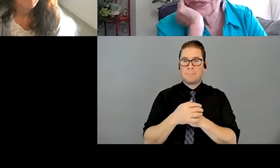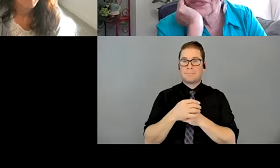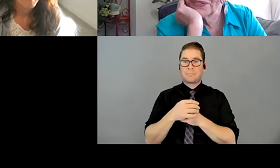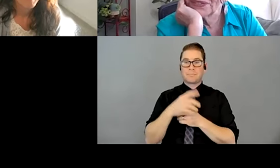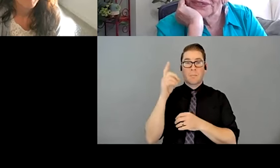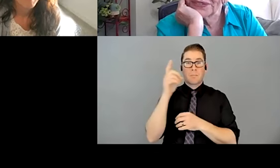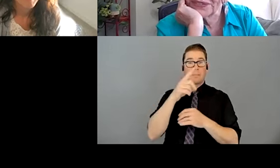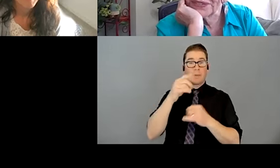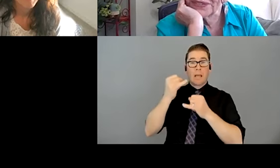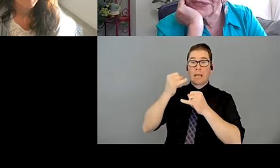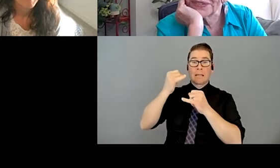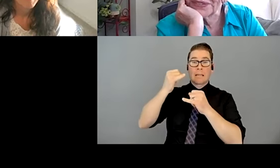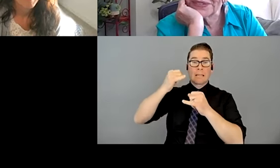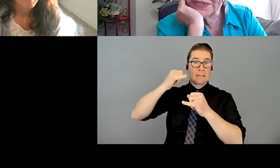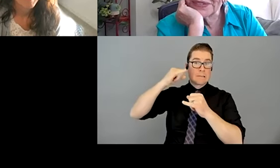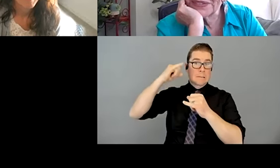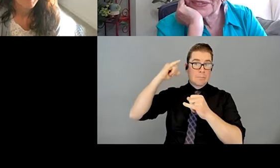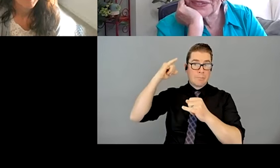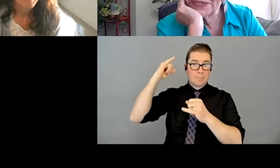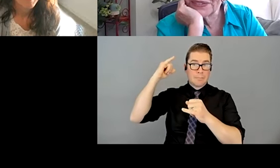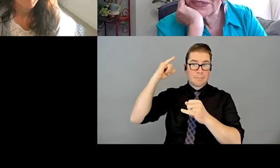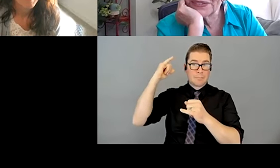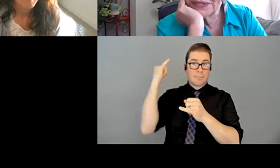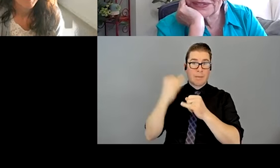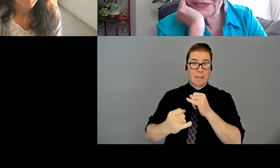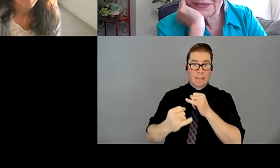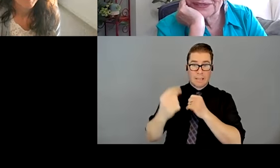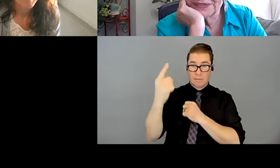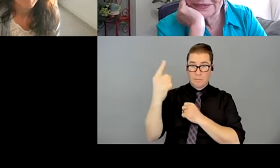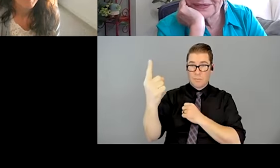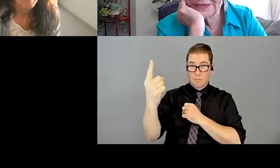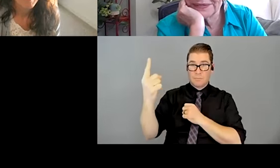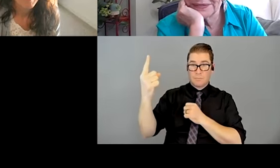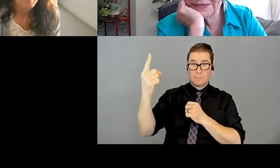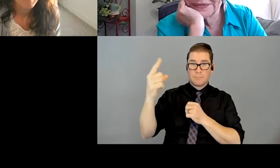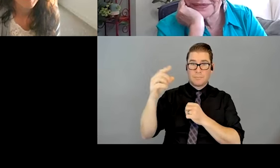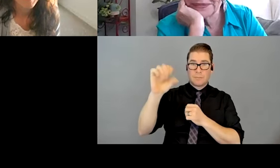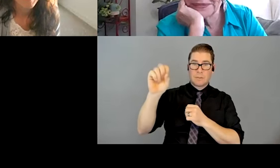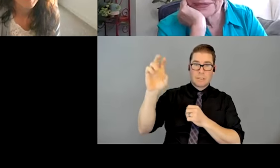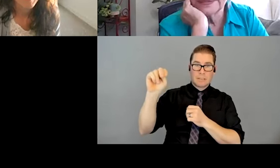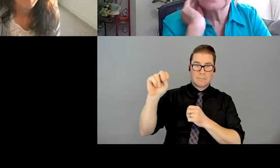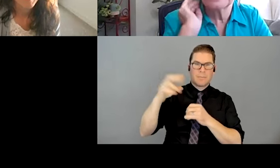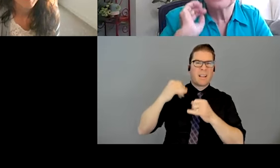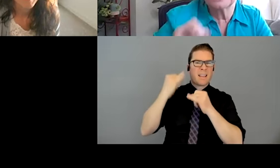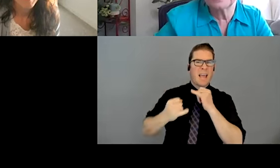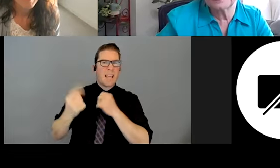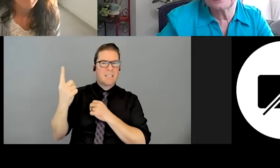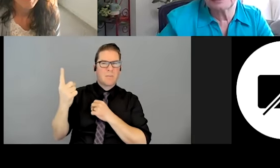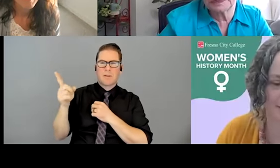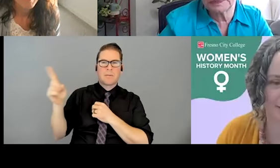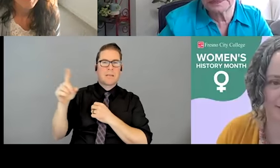Sean and Marianne cued me into this book. It's maybe one of you guys can talk about it. It's $10 on